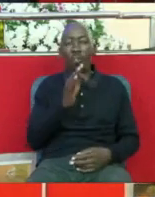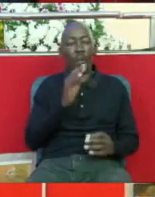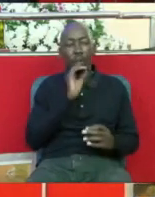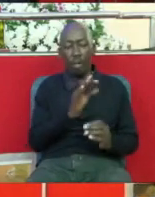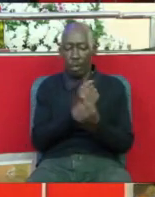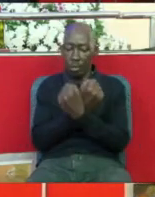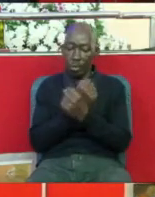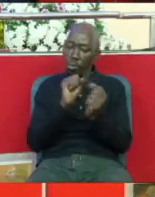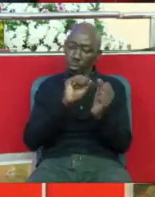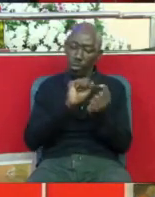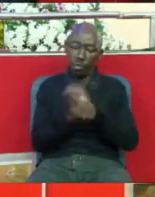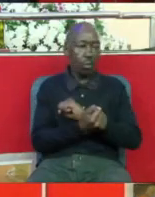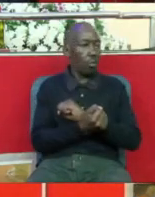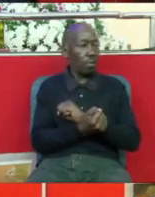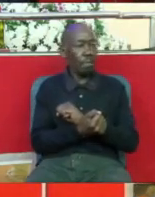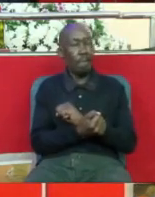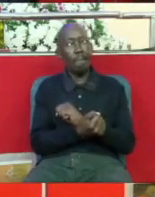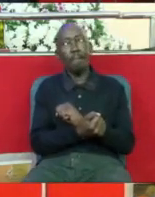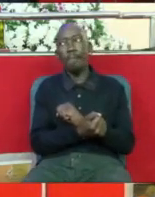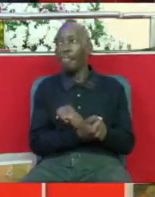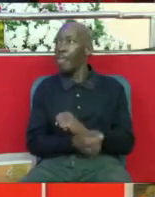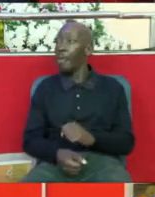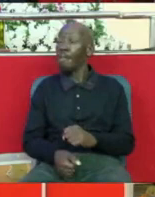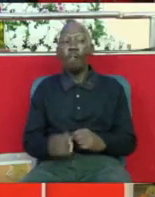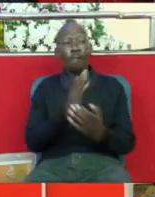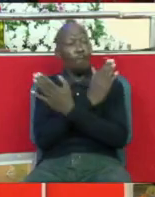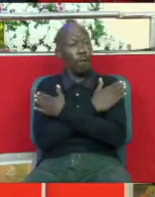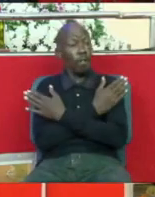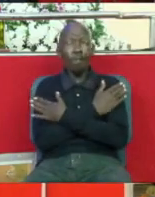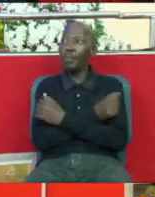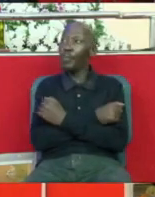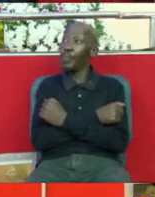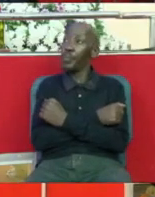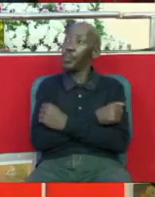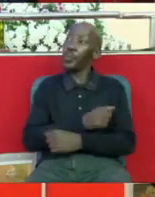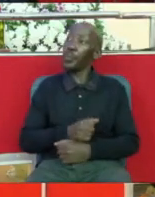changes? Ikiwa hakuna jambo litabadilika? Friend, rafiki,